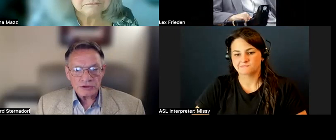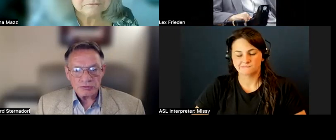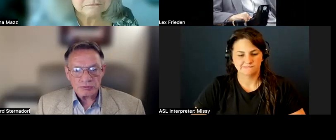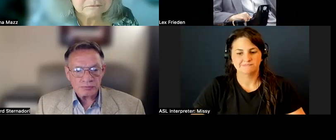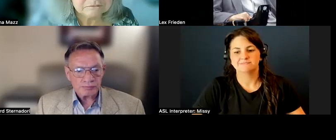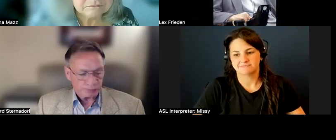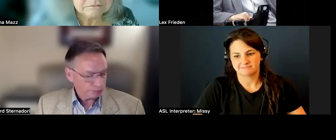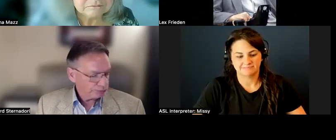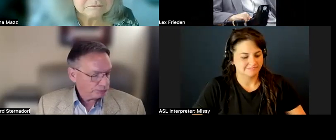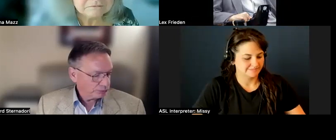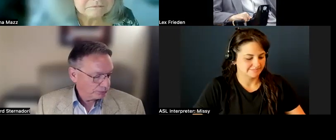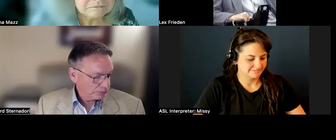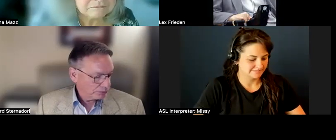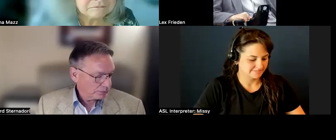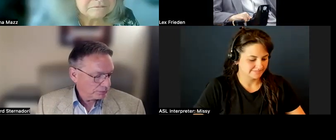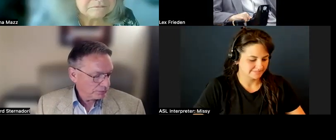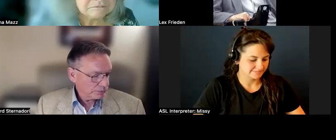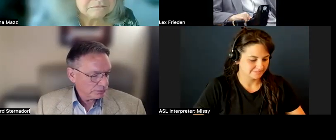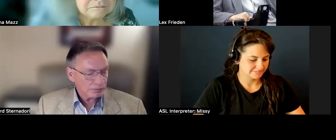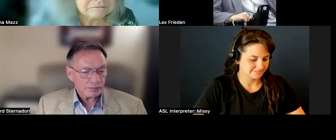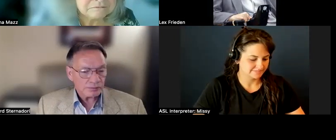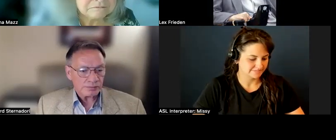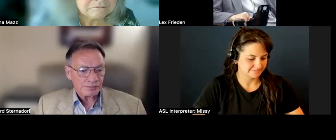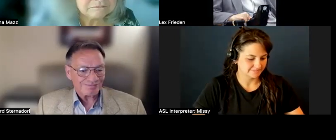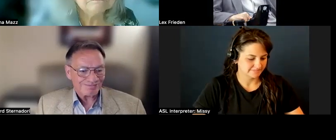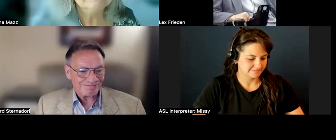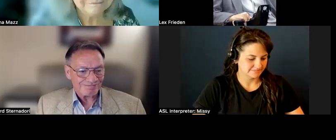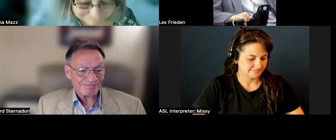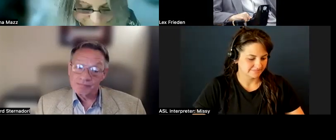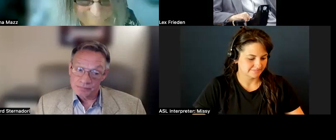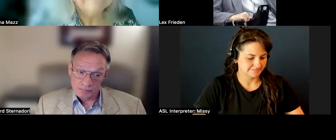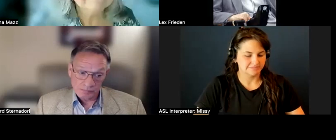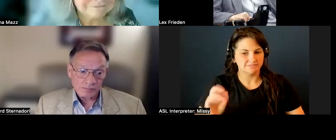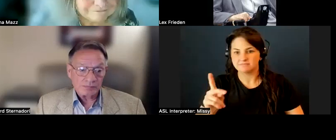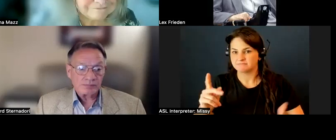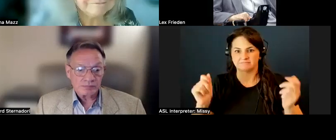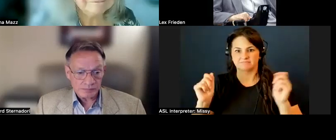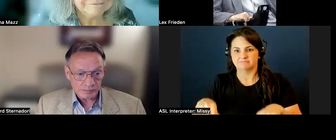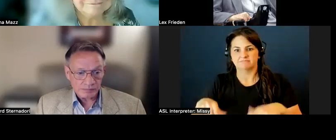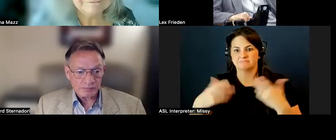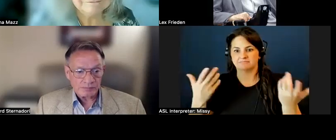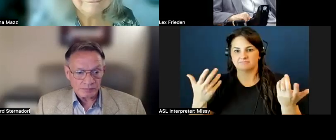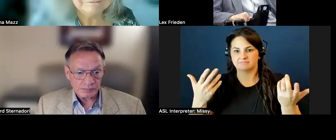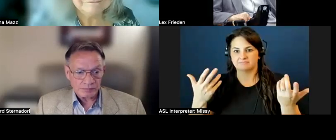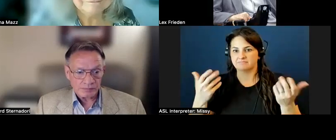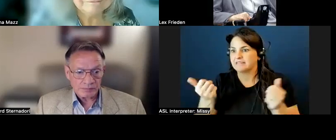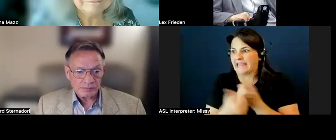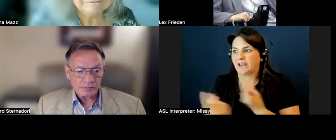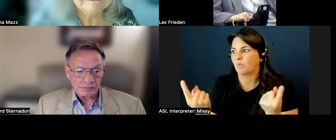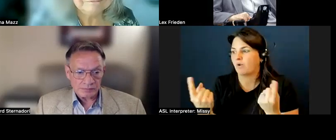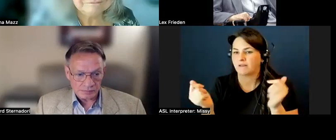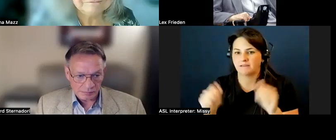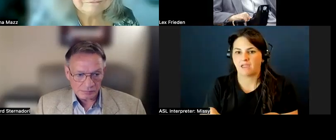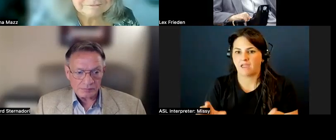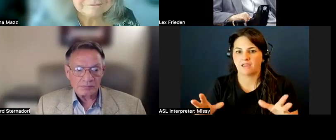And I would remind people could become in that same boat. I mean, again, every one of us, can acquire a disability at